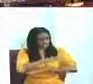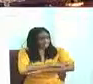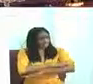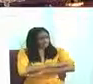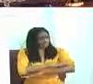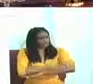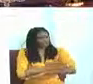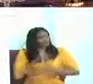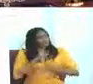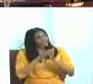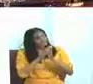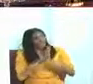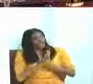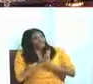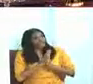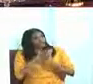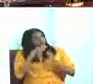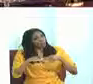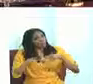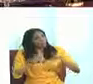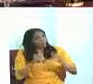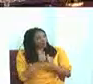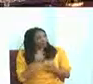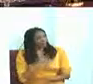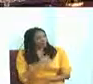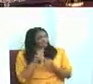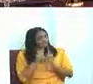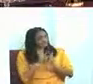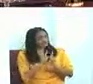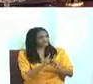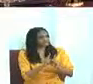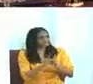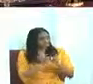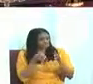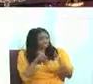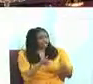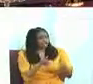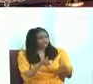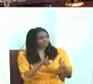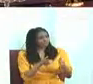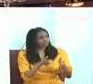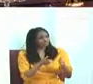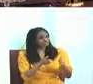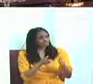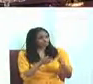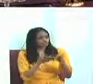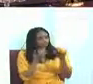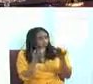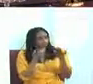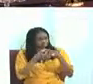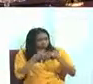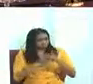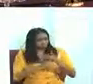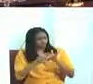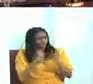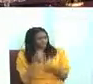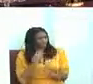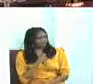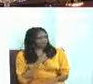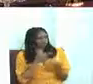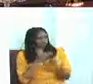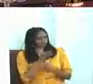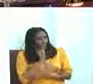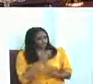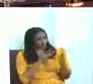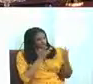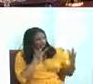we just ask that you would walk with us down the aisle, that you would come forward with us in our hearts, and that